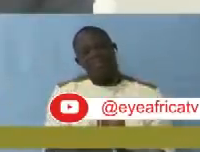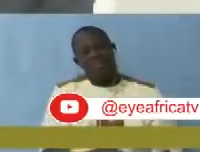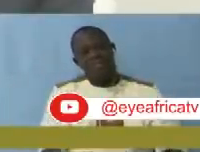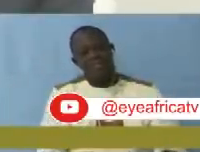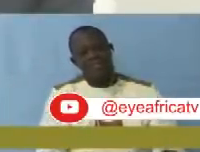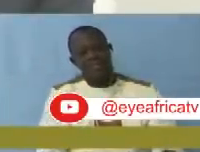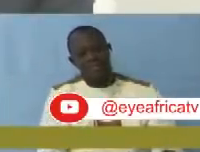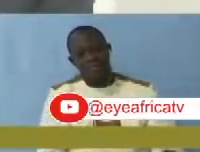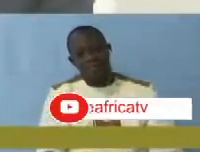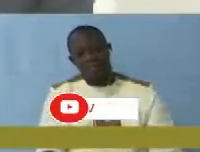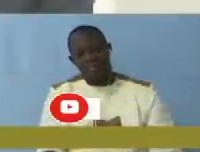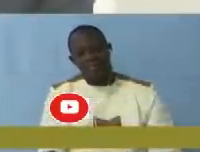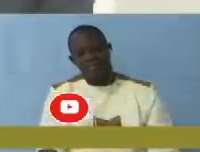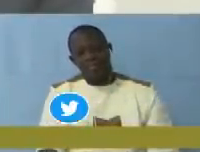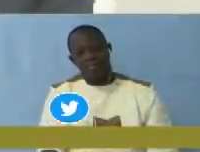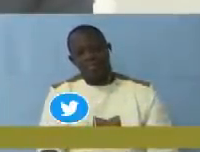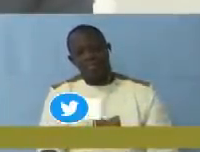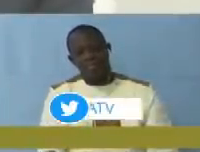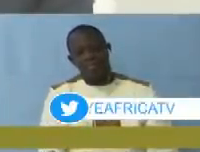Okay?